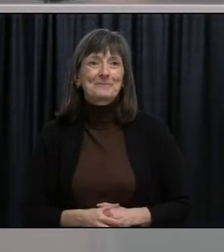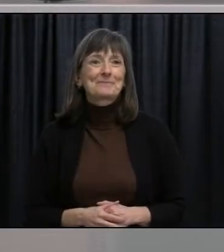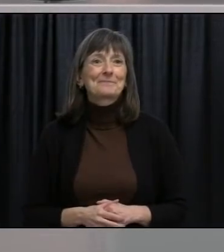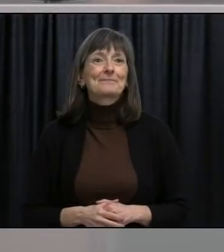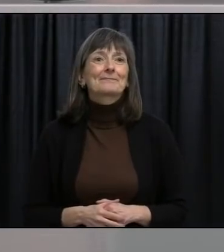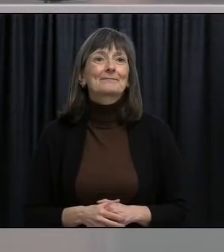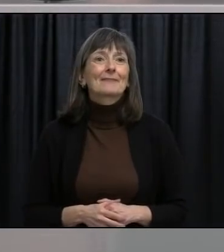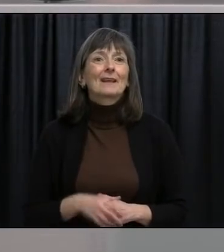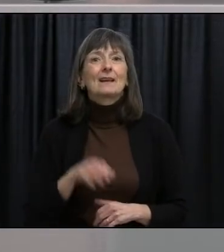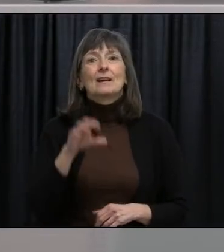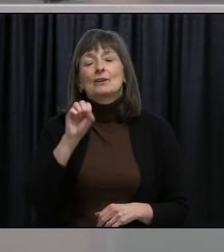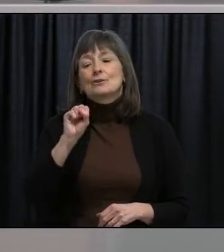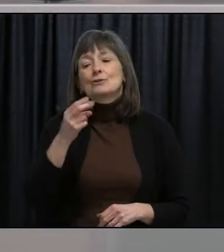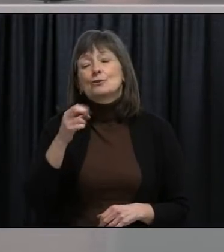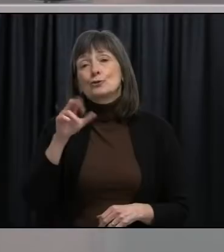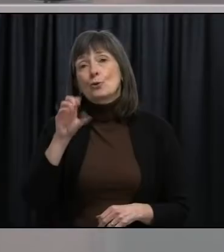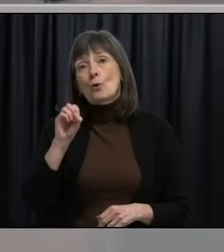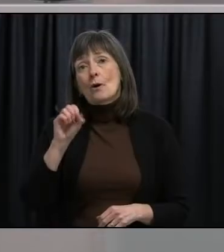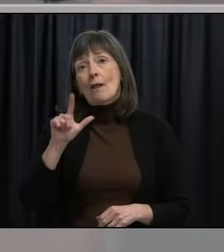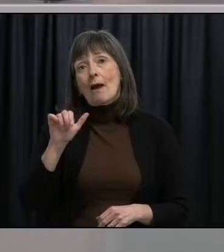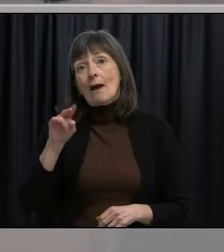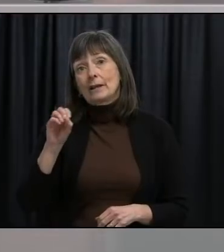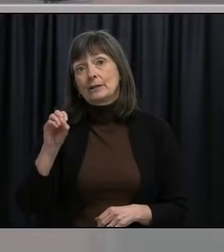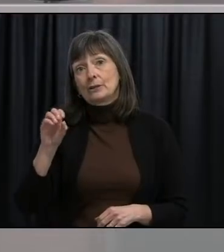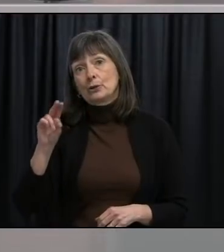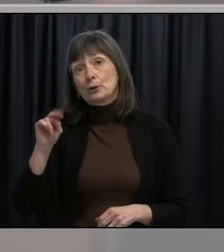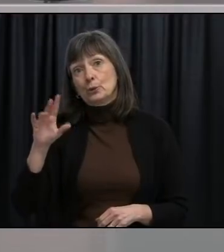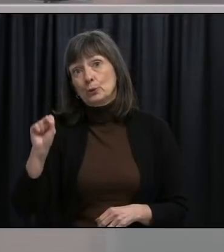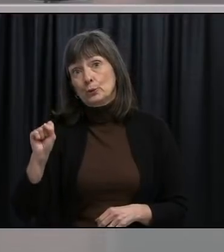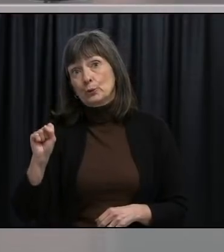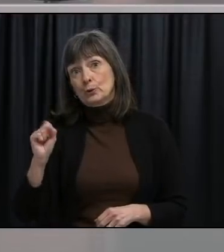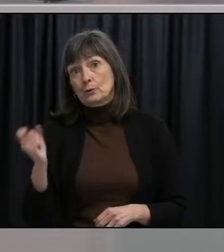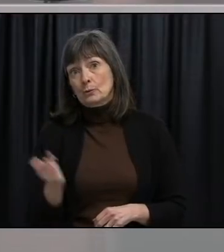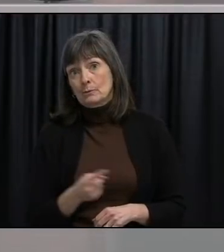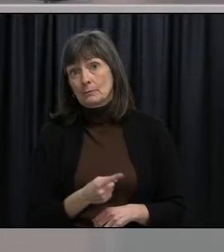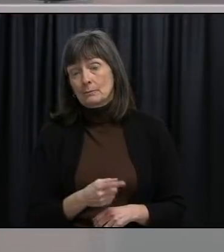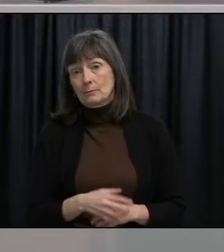Roger Bill with the Shoreline News. Do you have a final question?